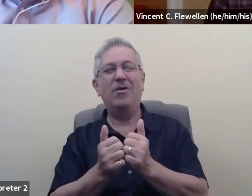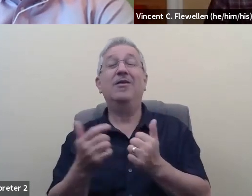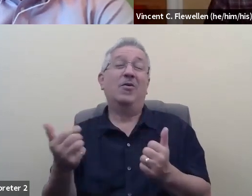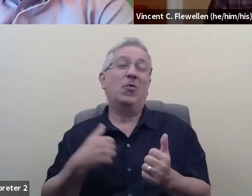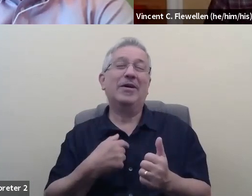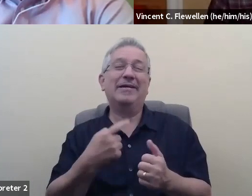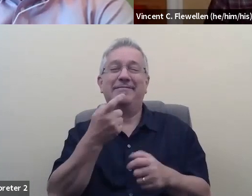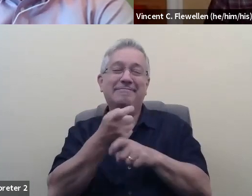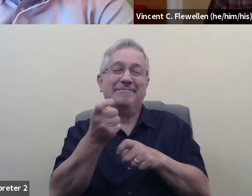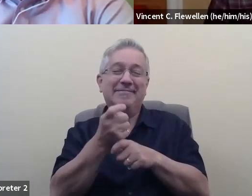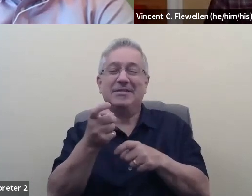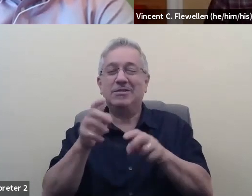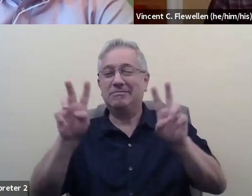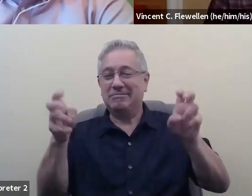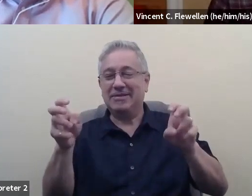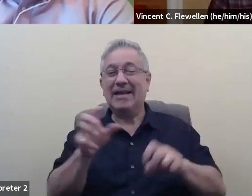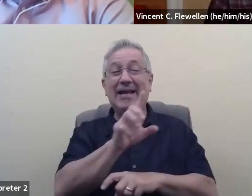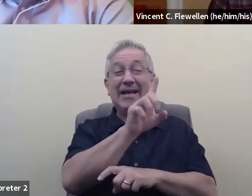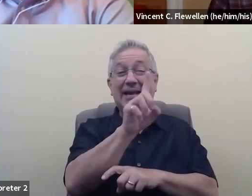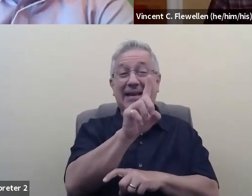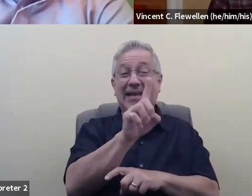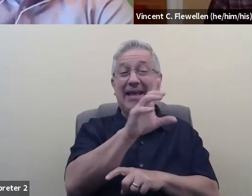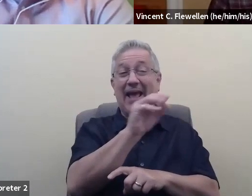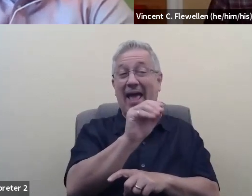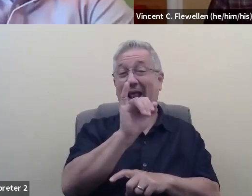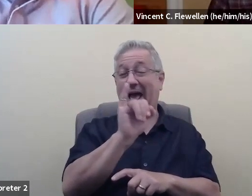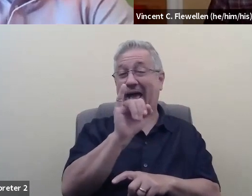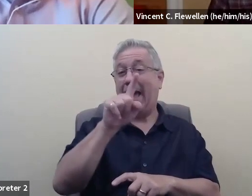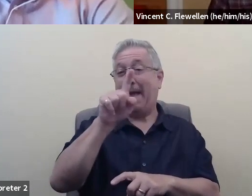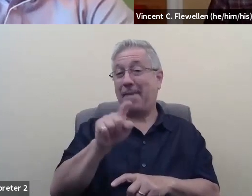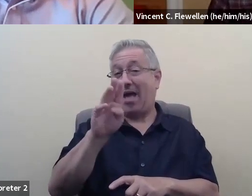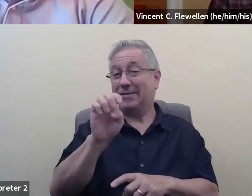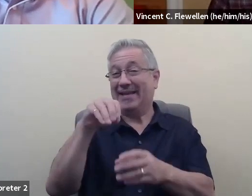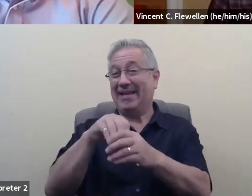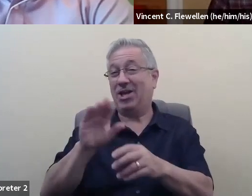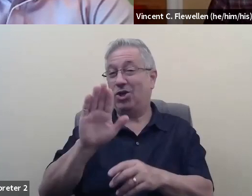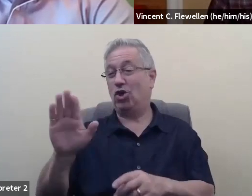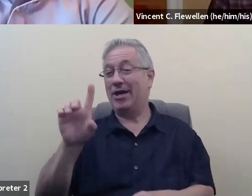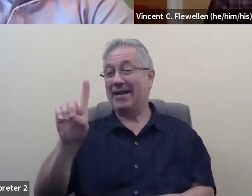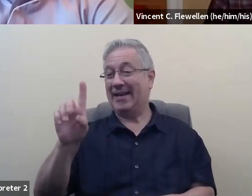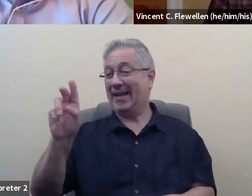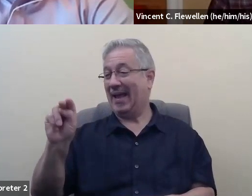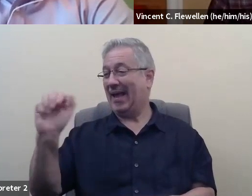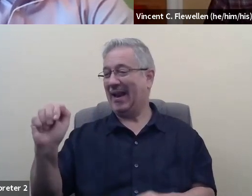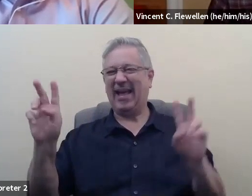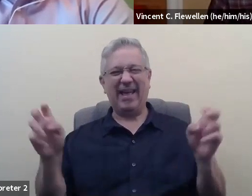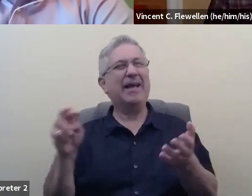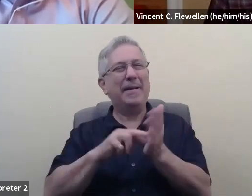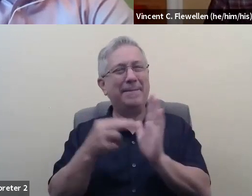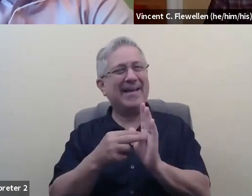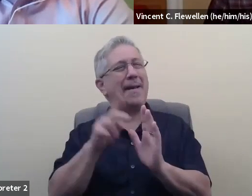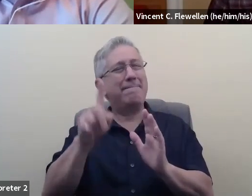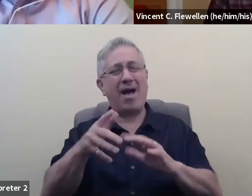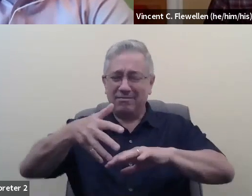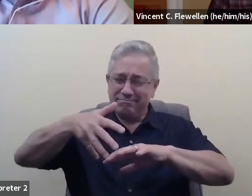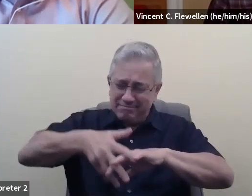It's just a foundational good business practice. And I appreciate, Desiree, you keeping an eye on the chat. I want to